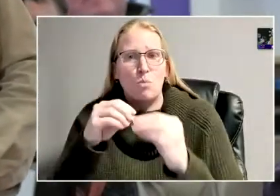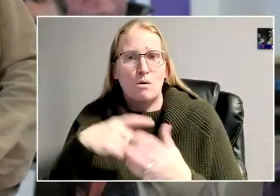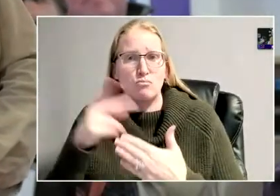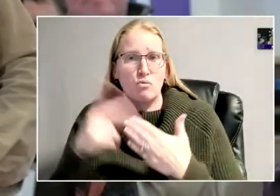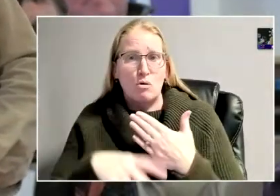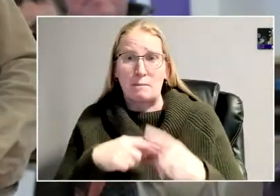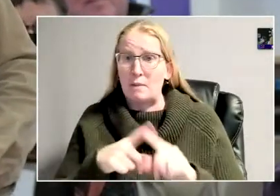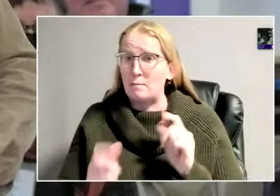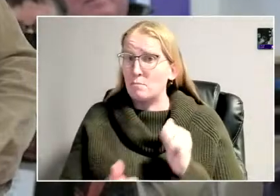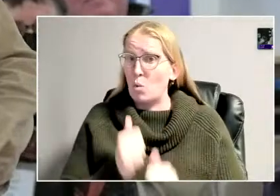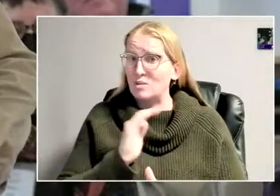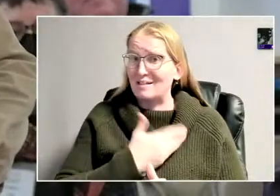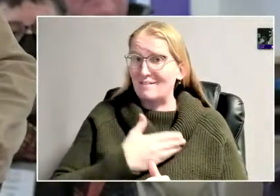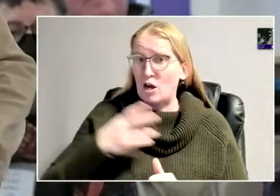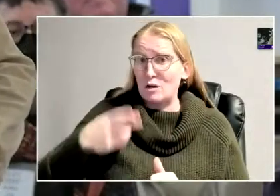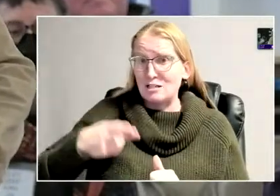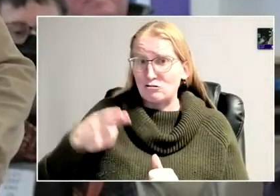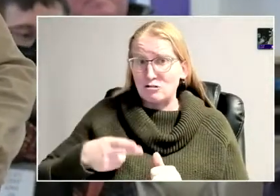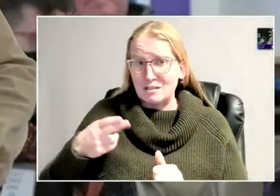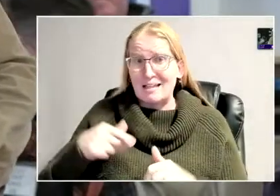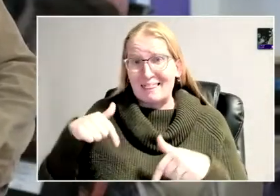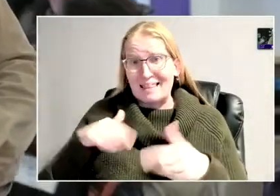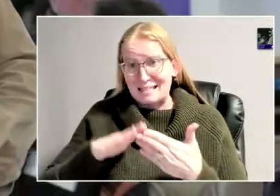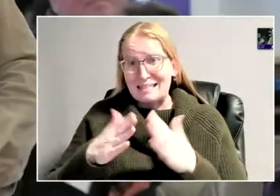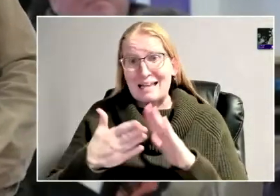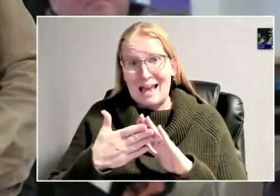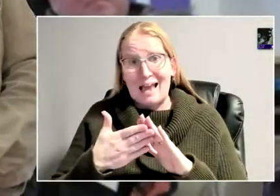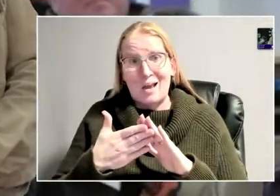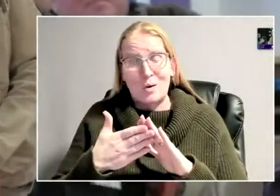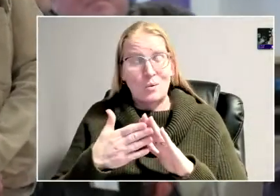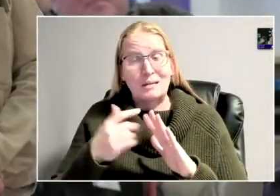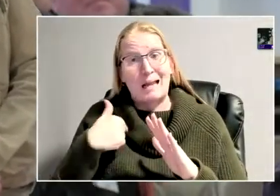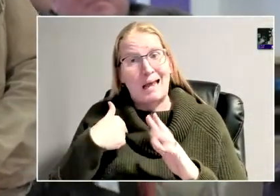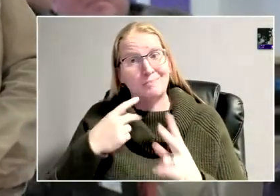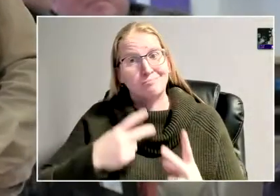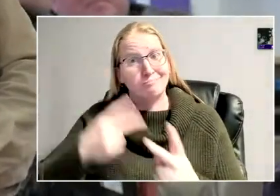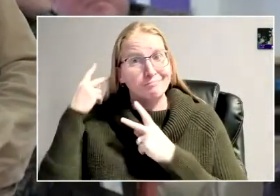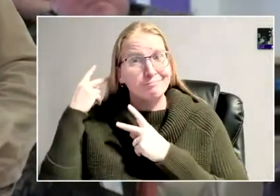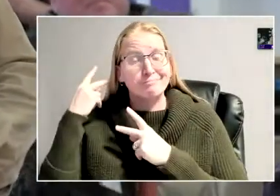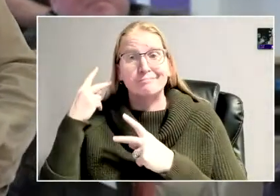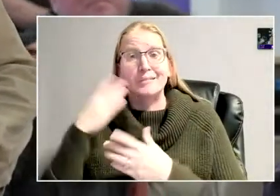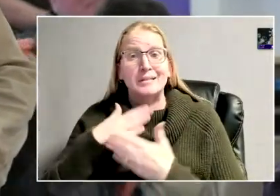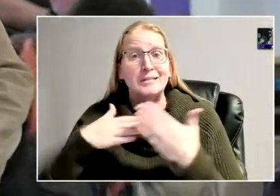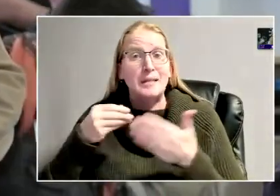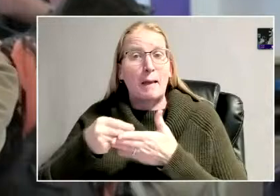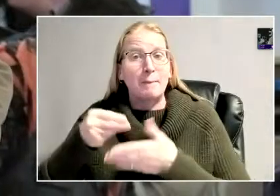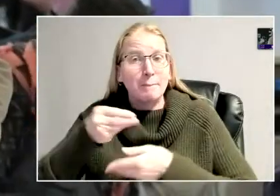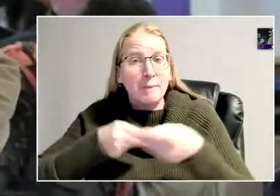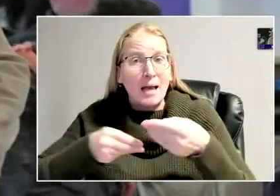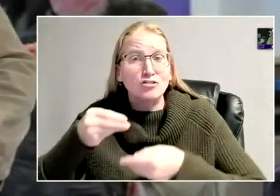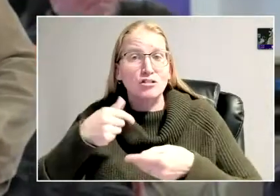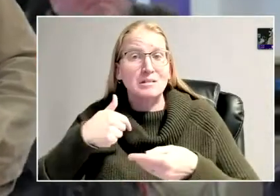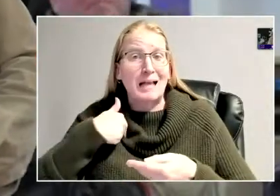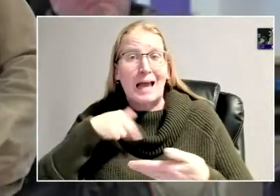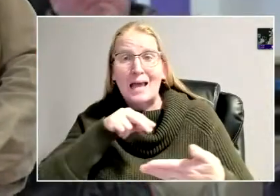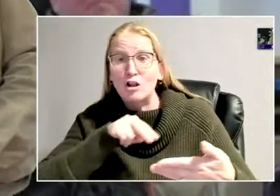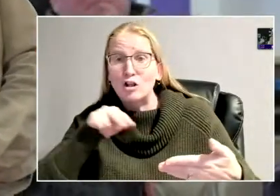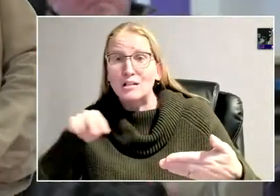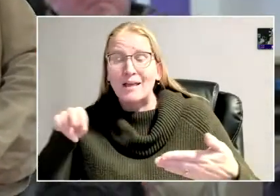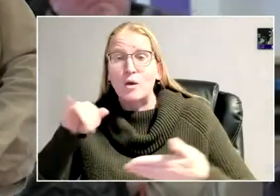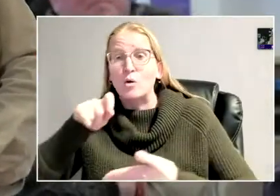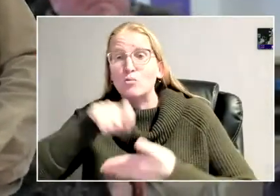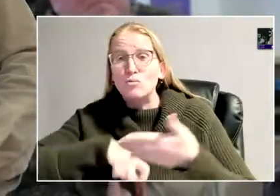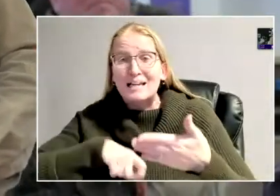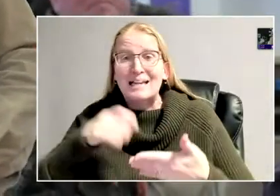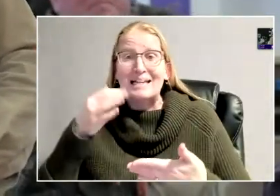our history this town and I think back to some of the budgets that I looked at that were written in the 1920s